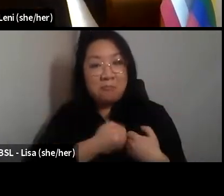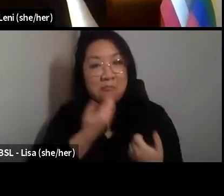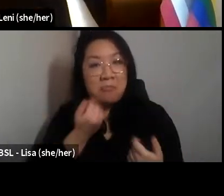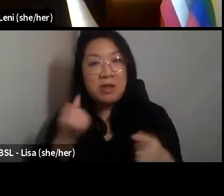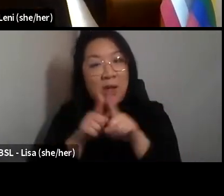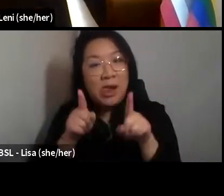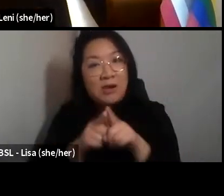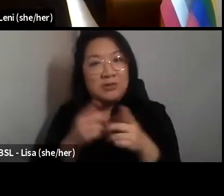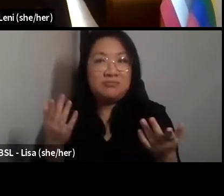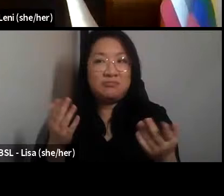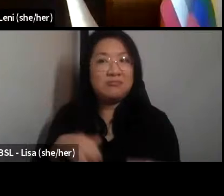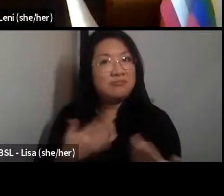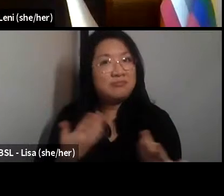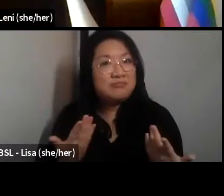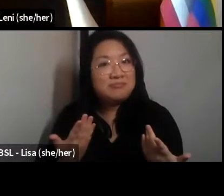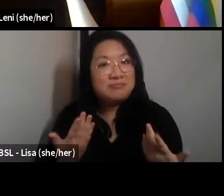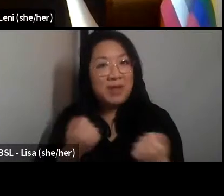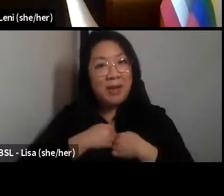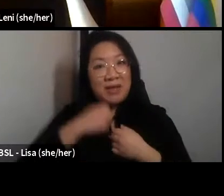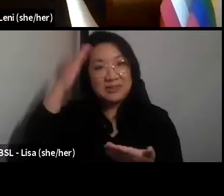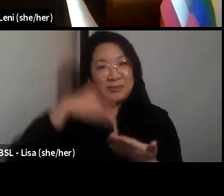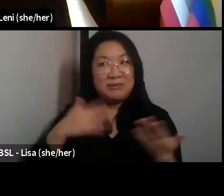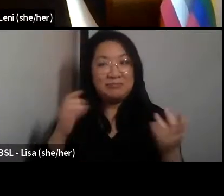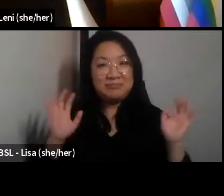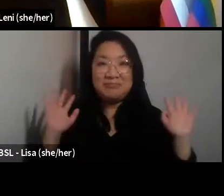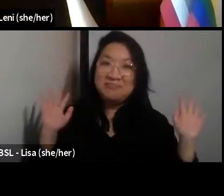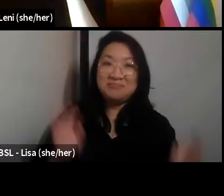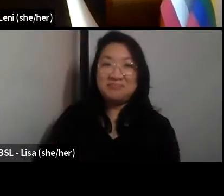So yeah, that's kind of my experience with it.